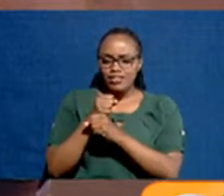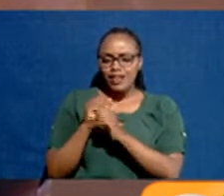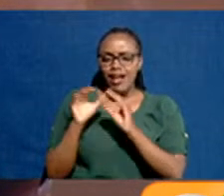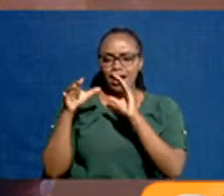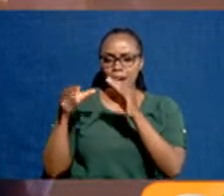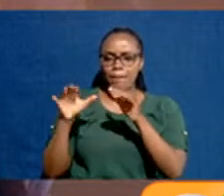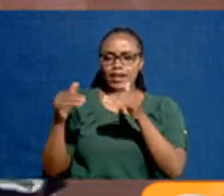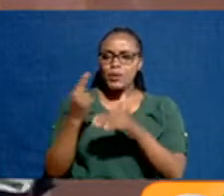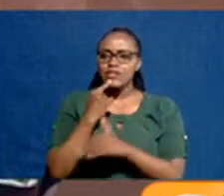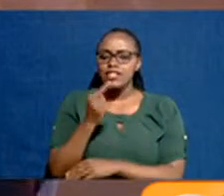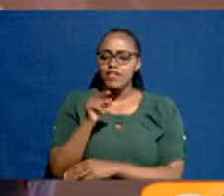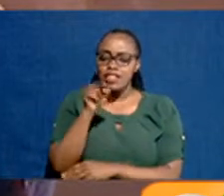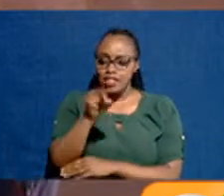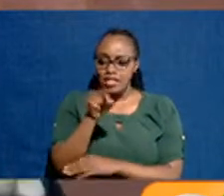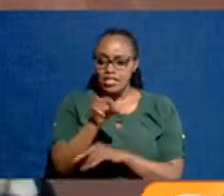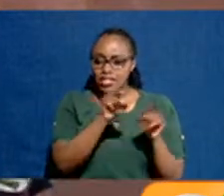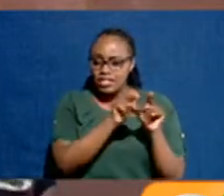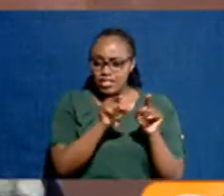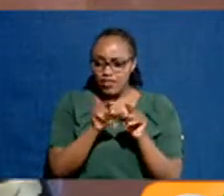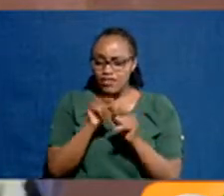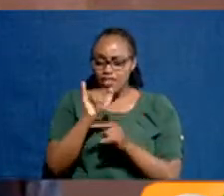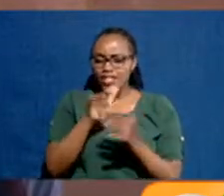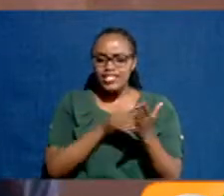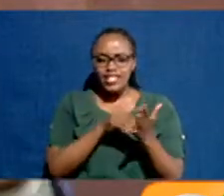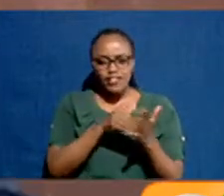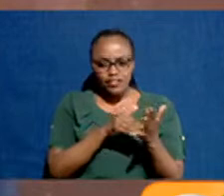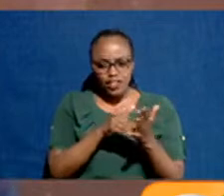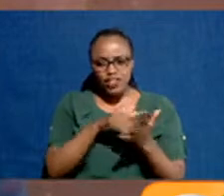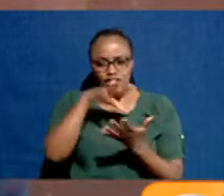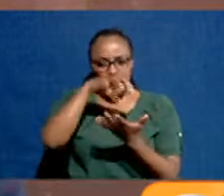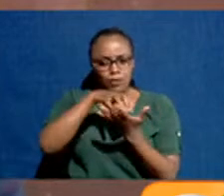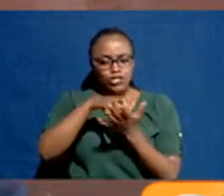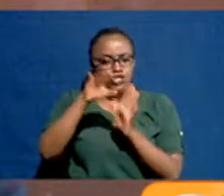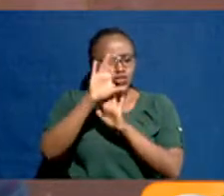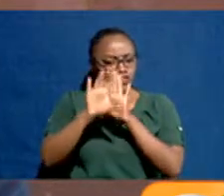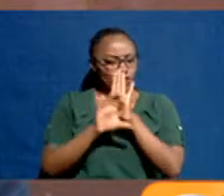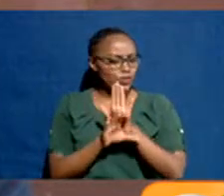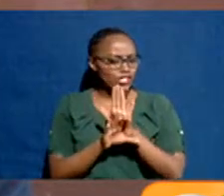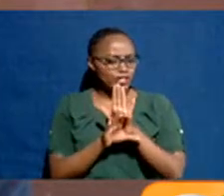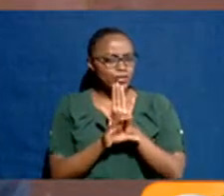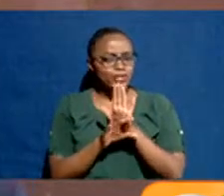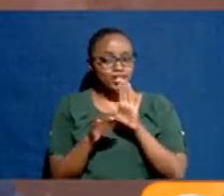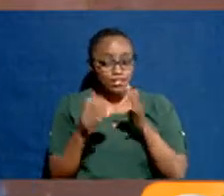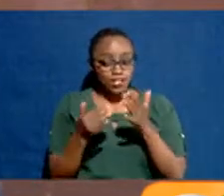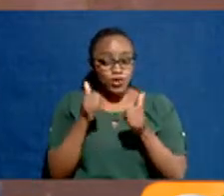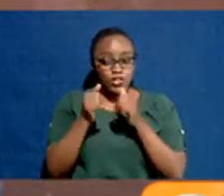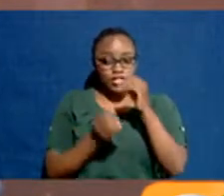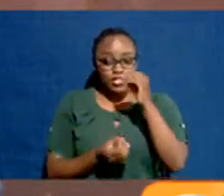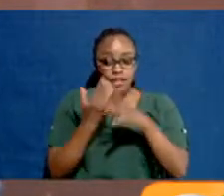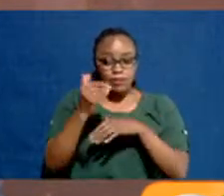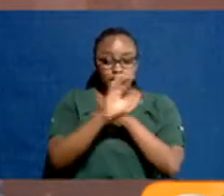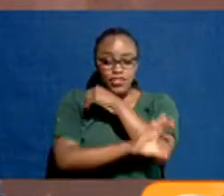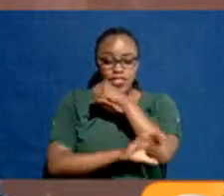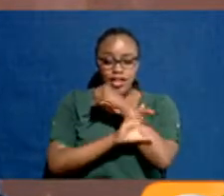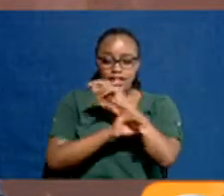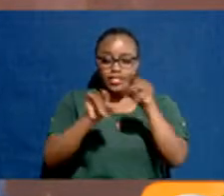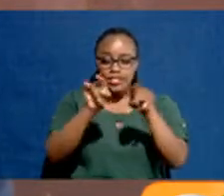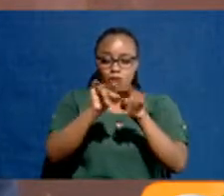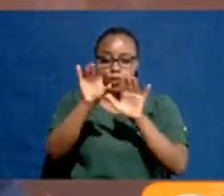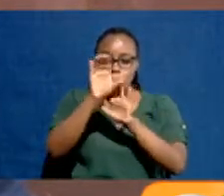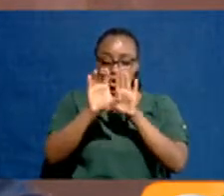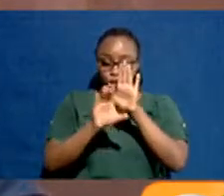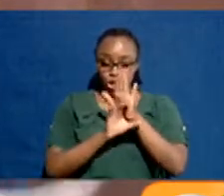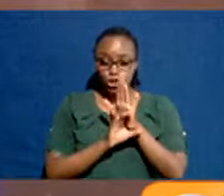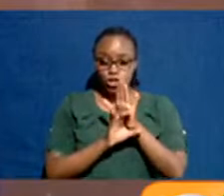yes, this is so inferior to the position of the Constitution that establishes this country as a